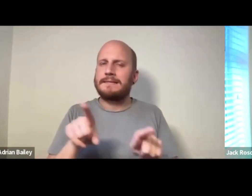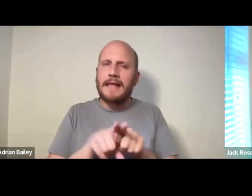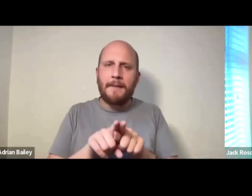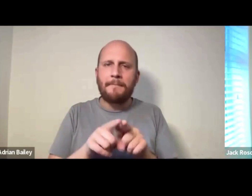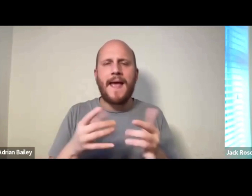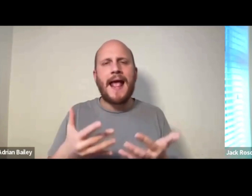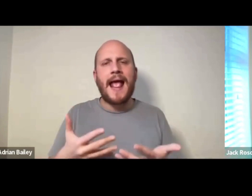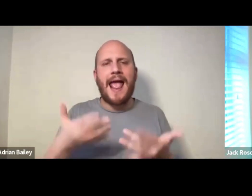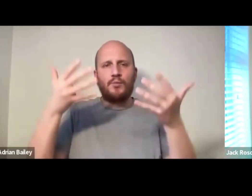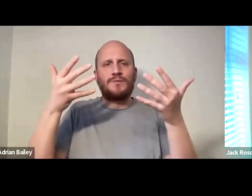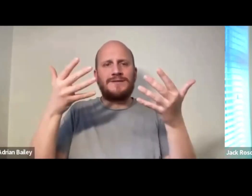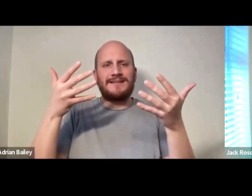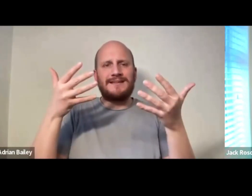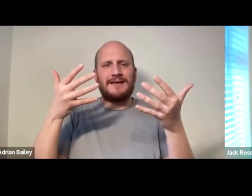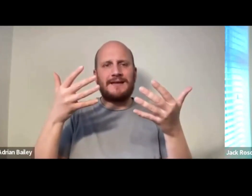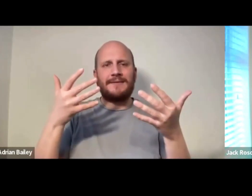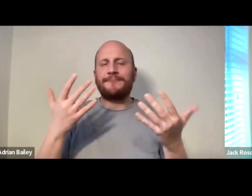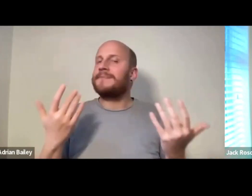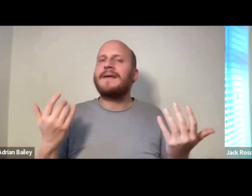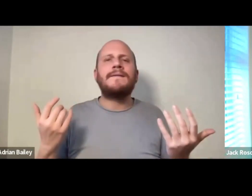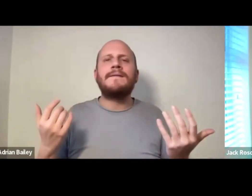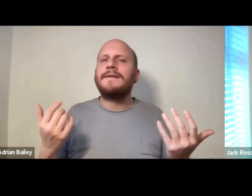method. Otherwise,